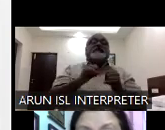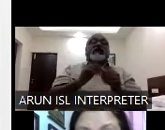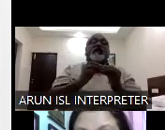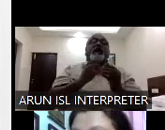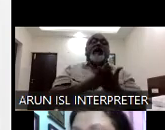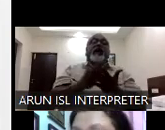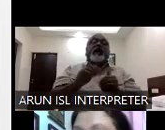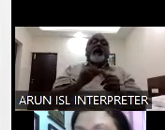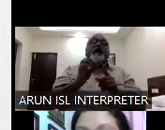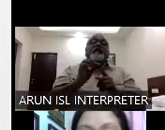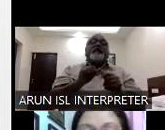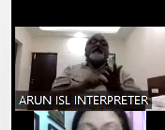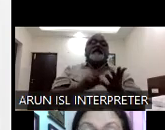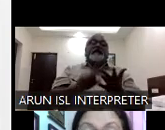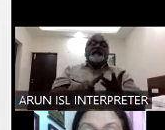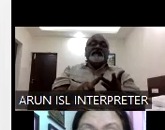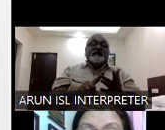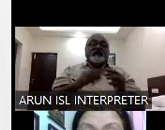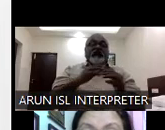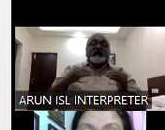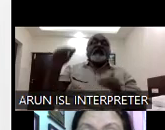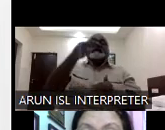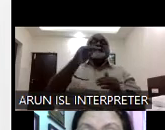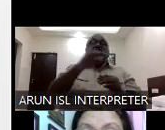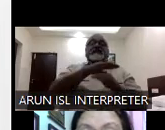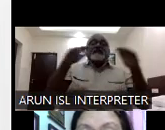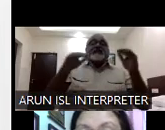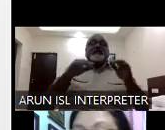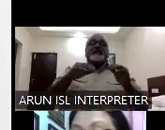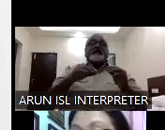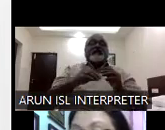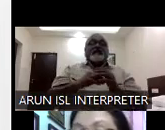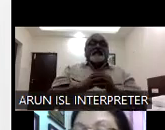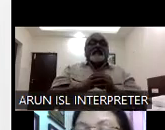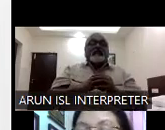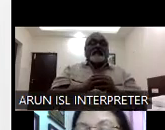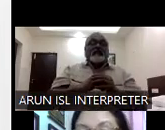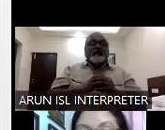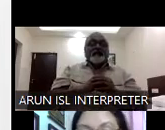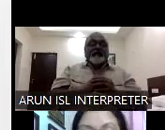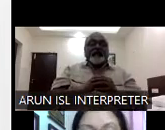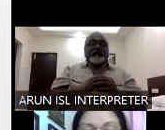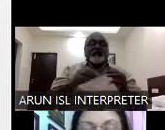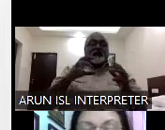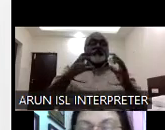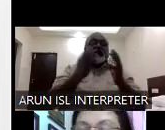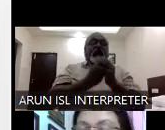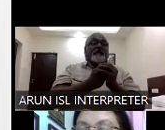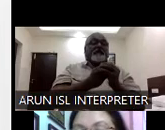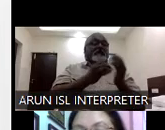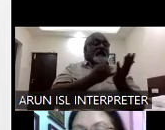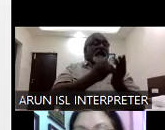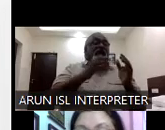Sabhadipati means the bigger Sabhapati in terms of which may be leader of the group Gram Panchayats. So all